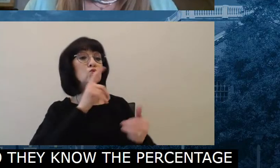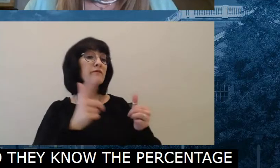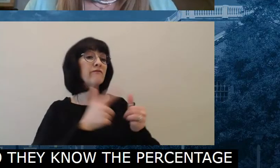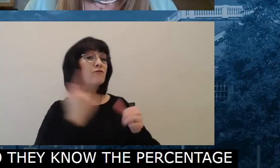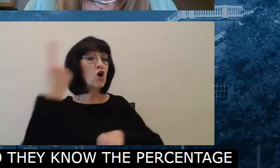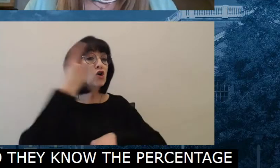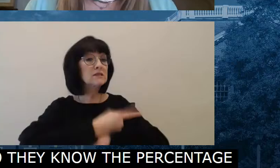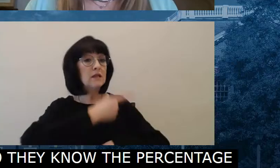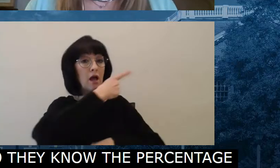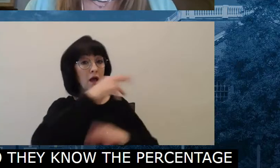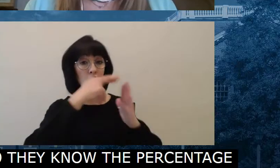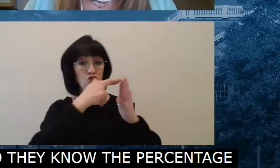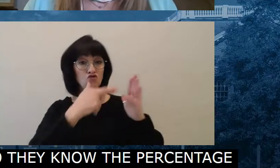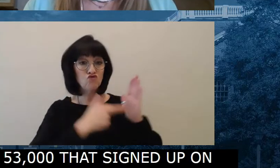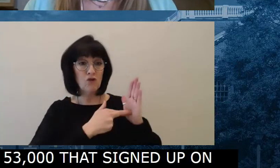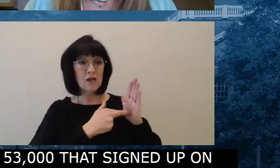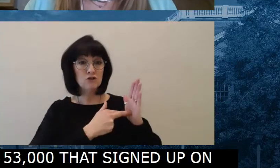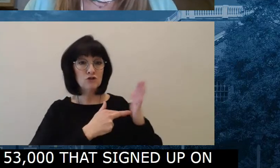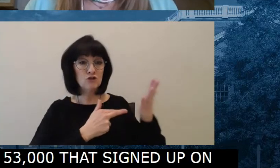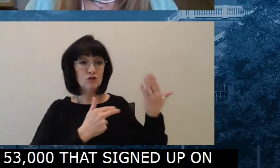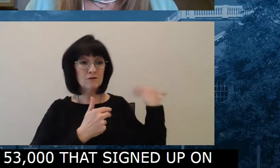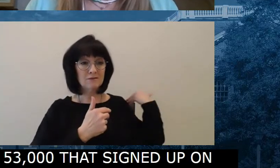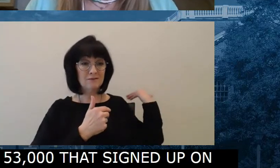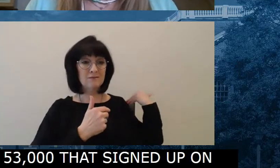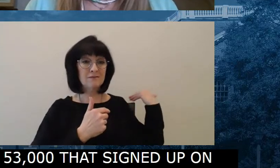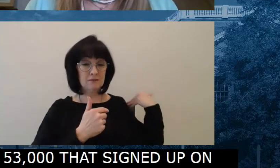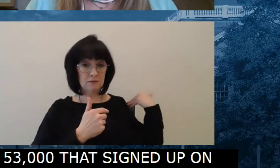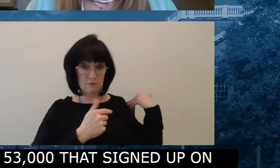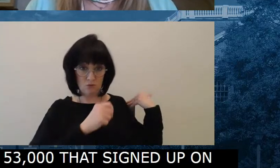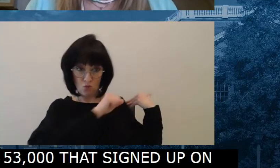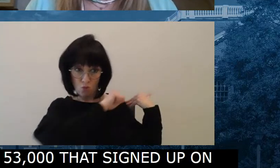shot? And as we start to add